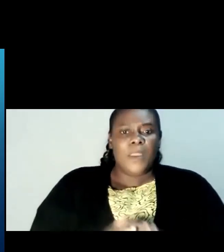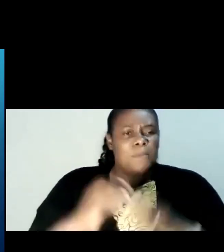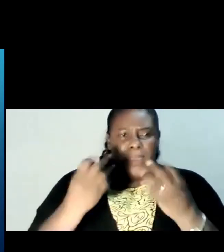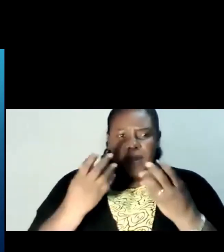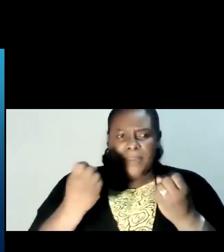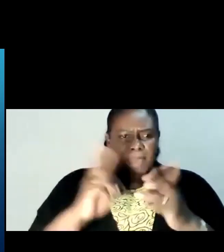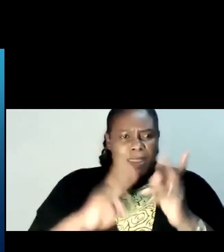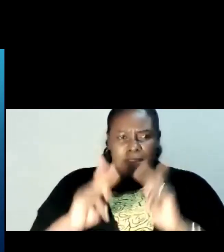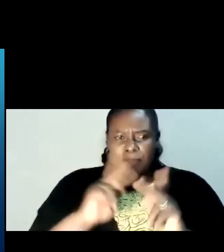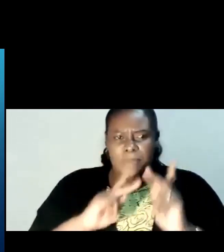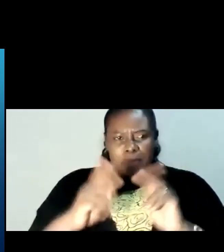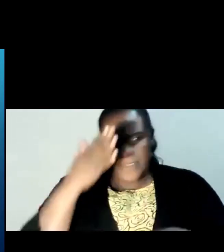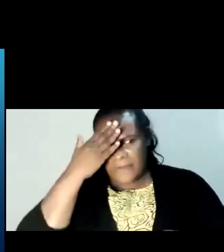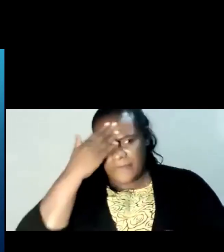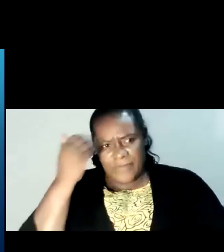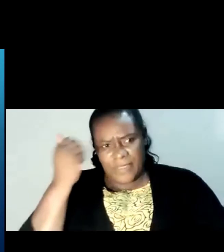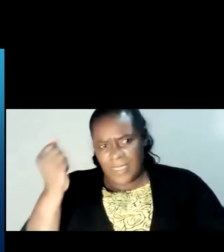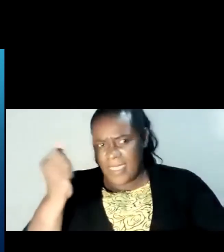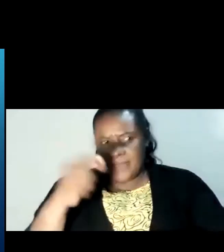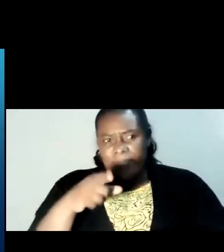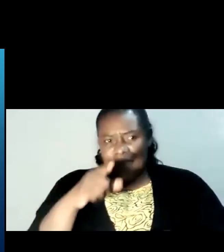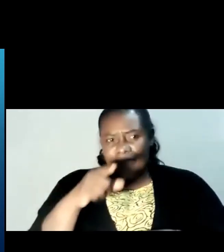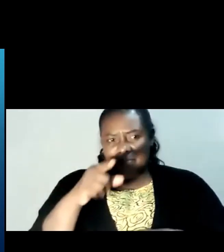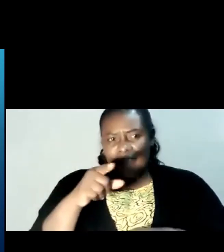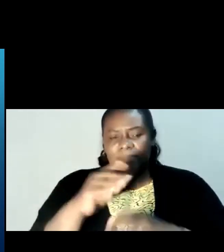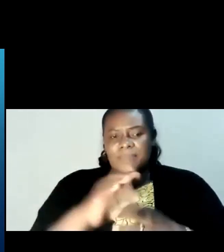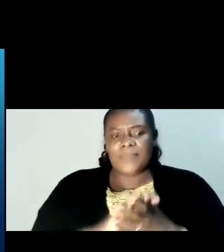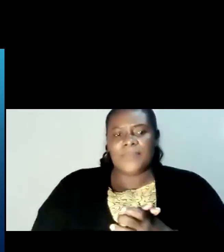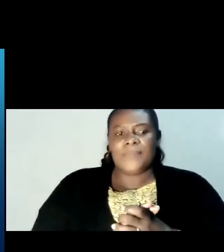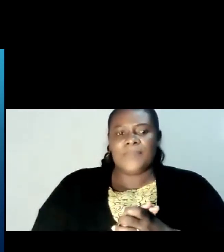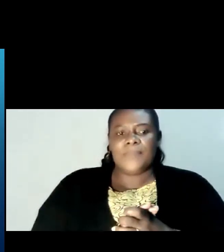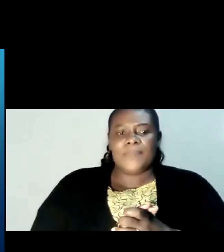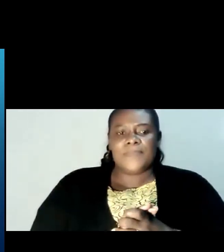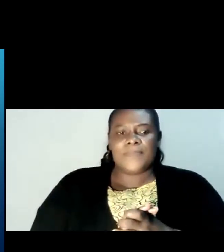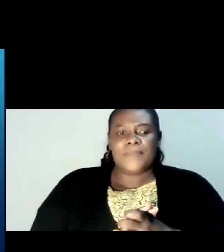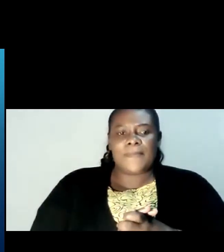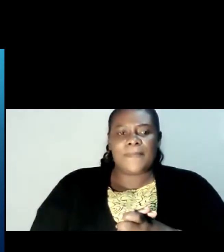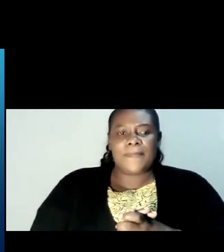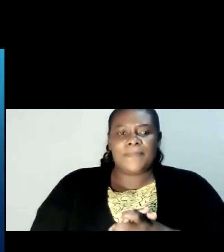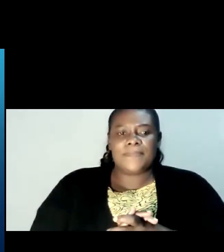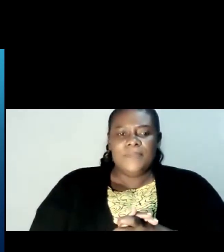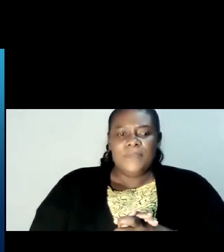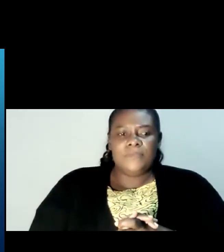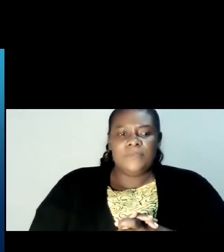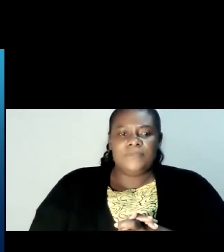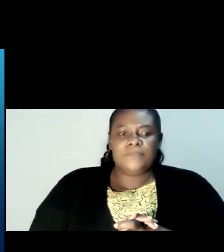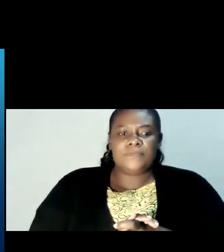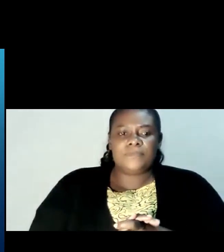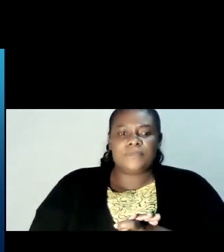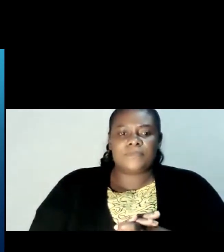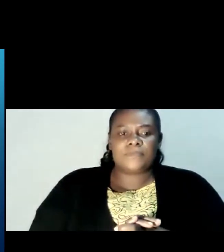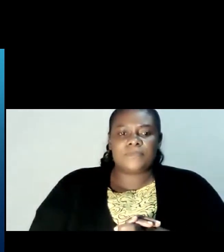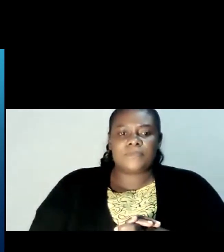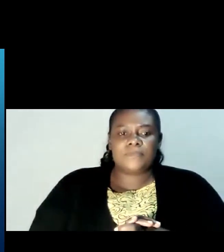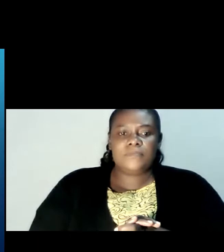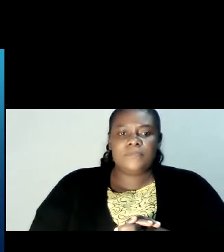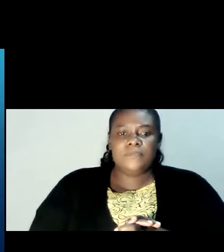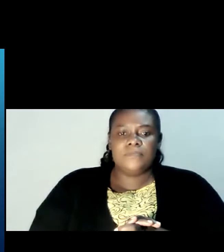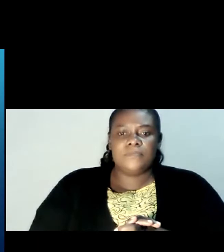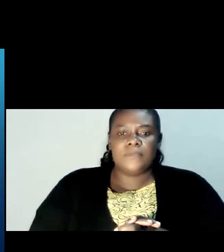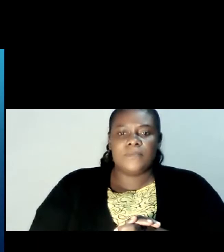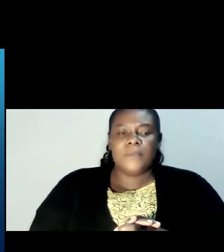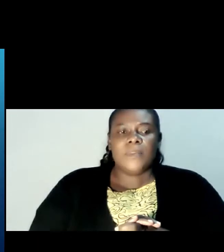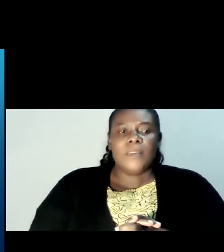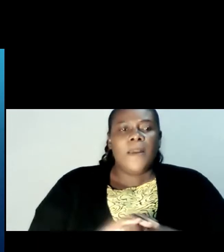this when discussing general health. But sexually